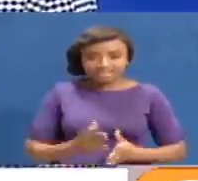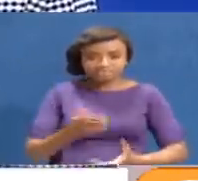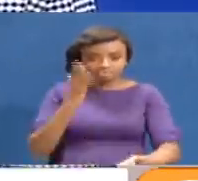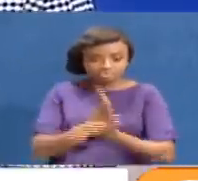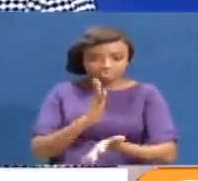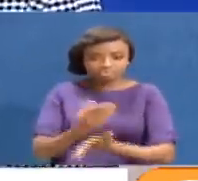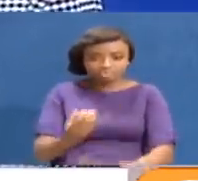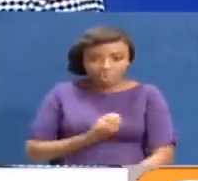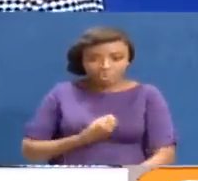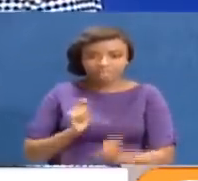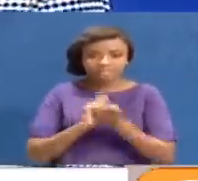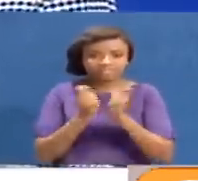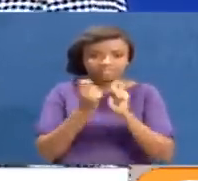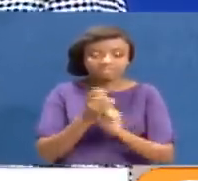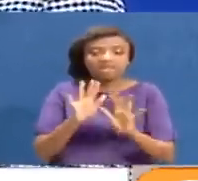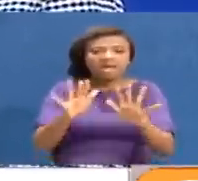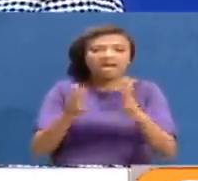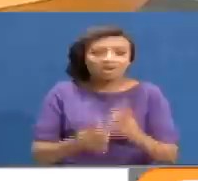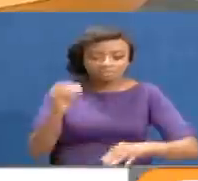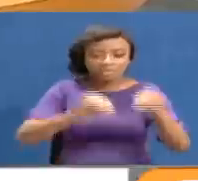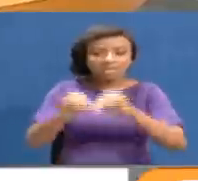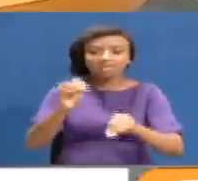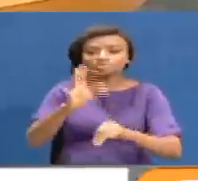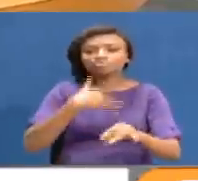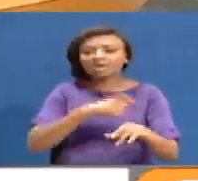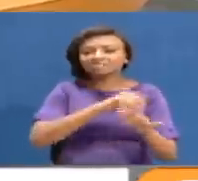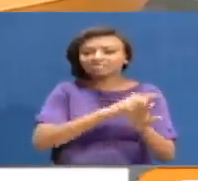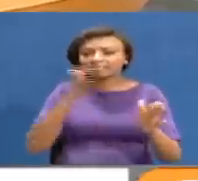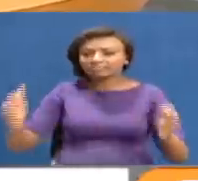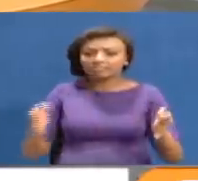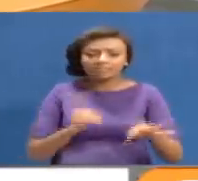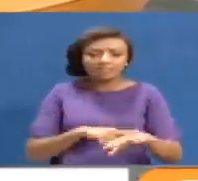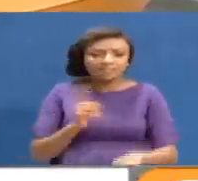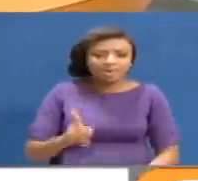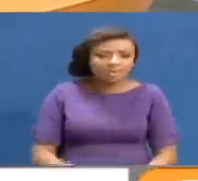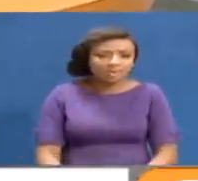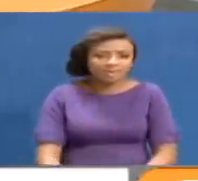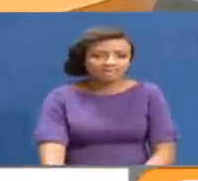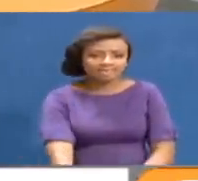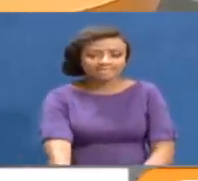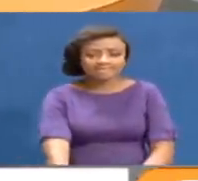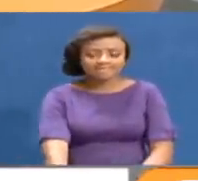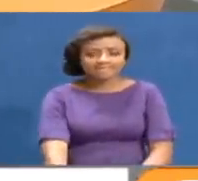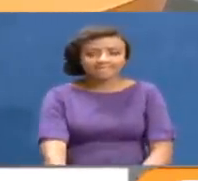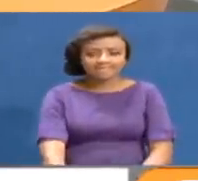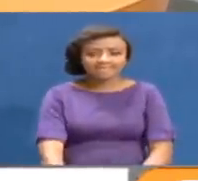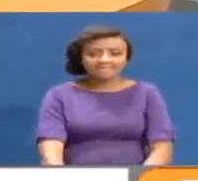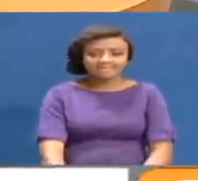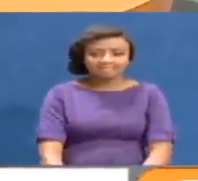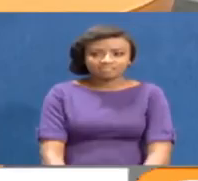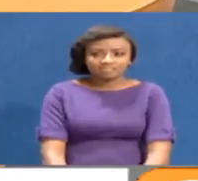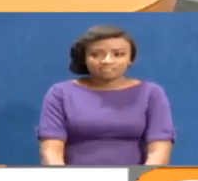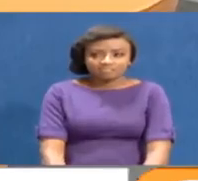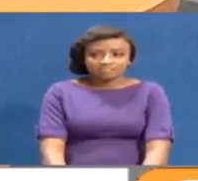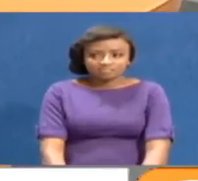own the changes through a referendum. What timelines are you looking at? Now, all factors held constant. We have COVID-19. We